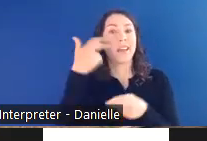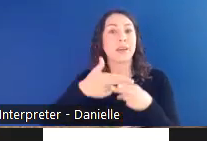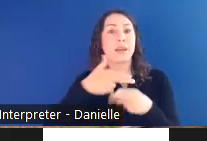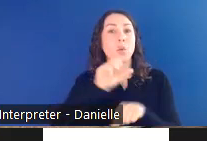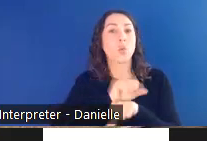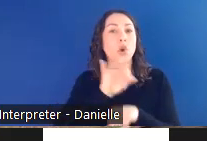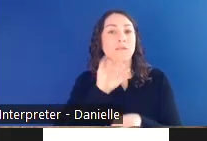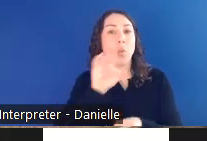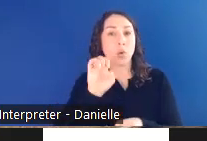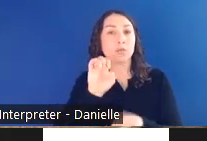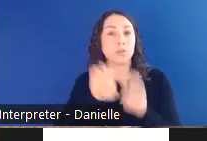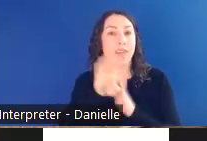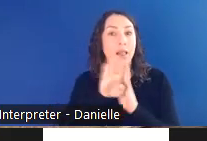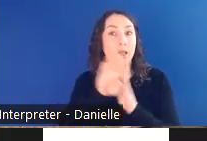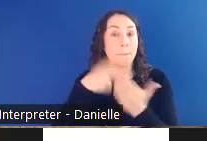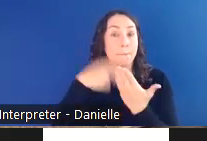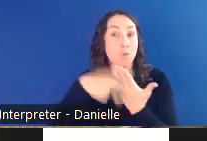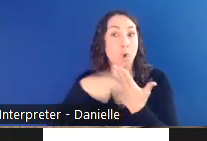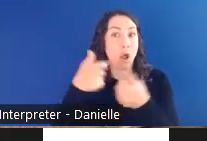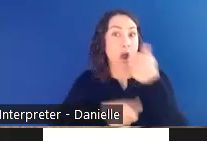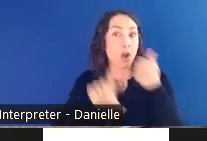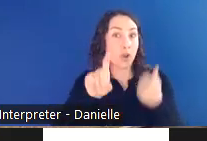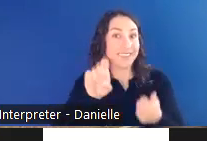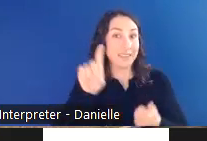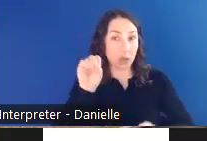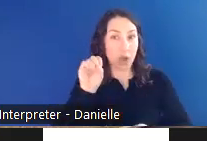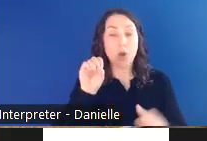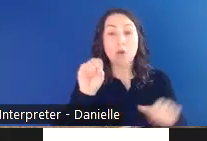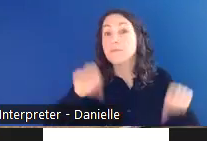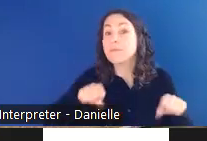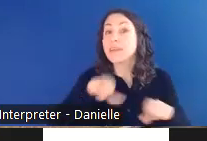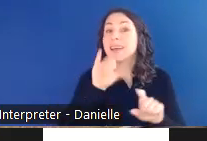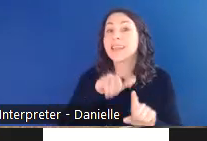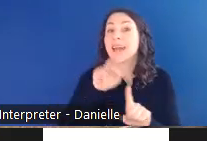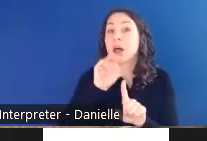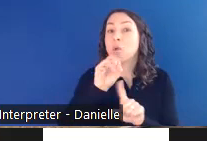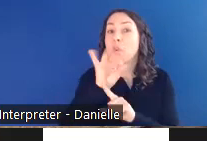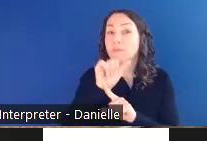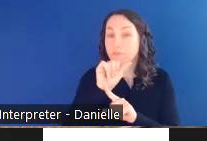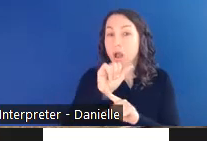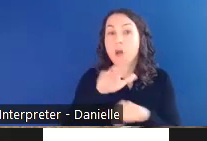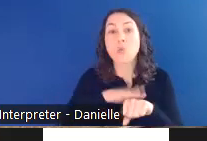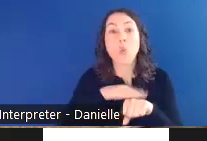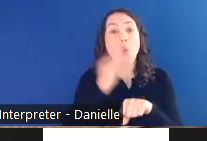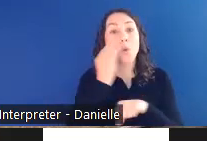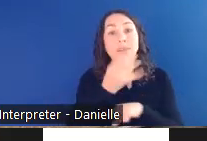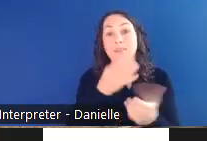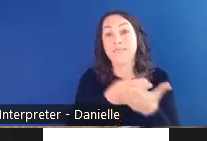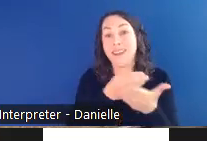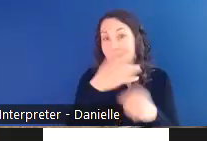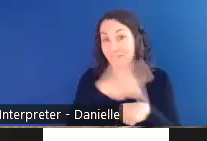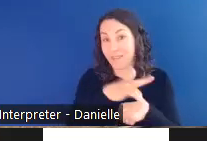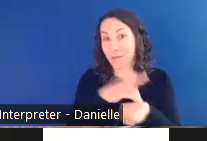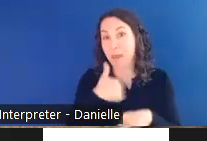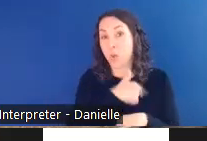through DIDO, it's very possible that you know, the NOFA might be an opportunity, the notice of funding availability that we do